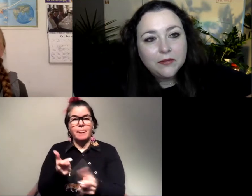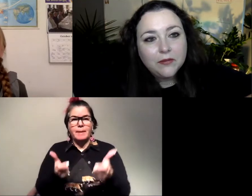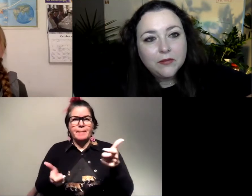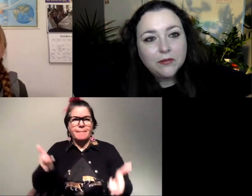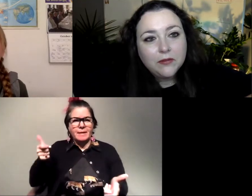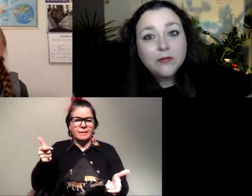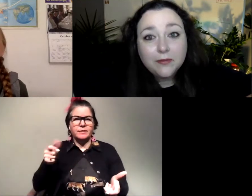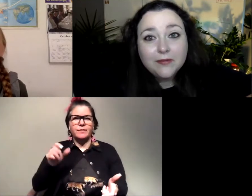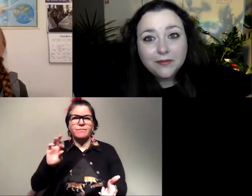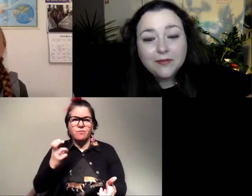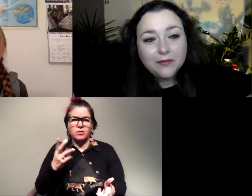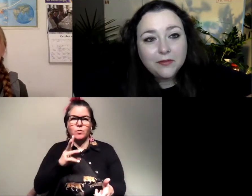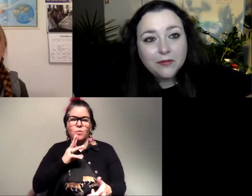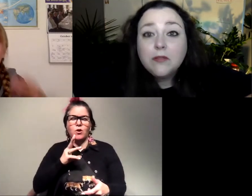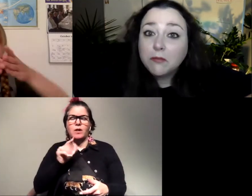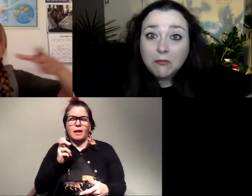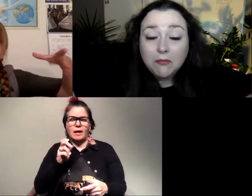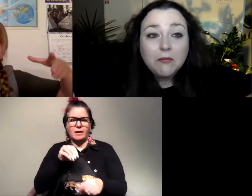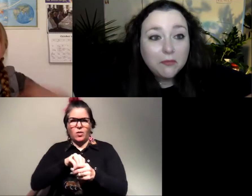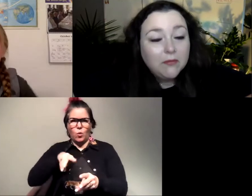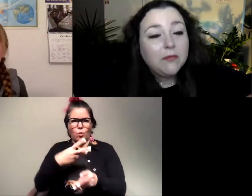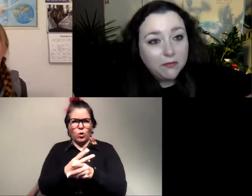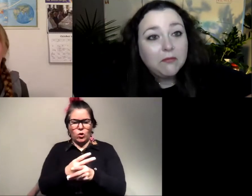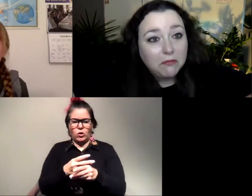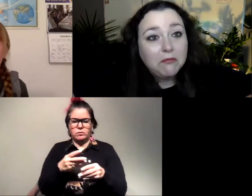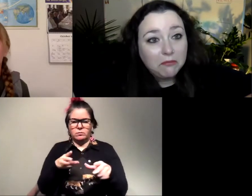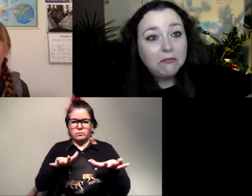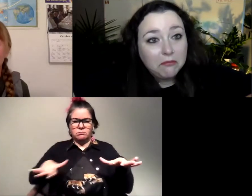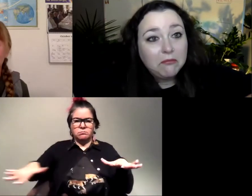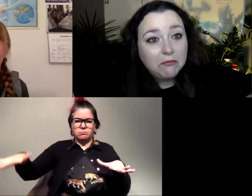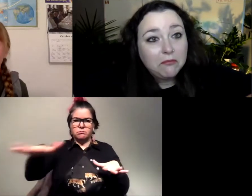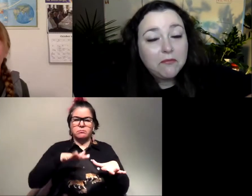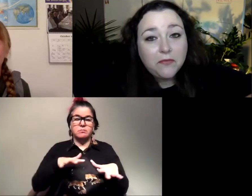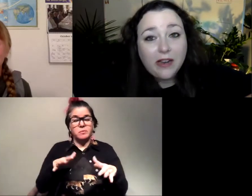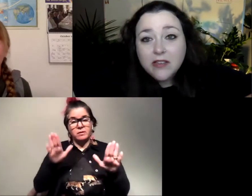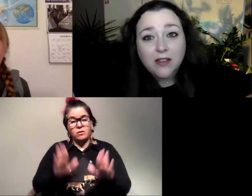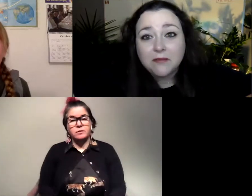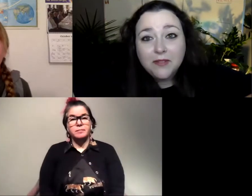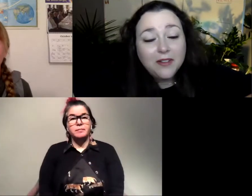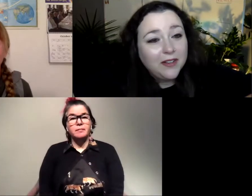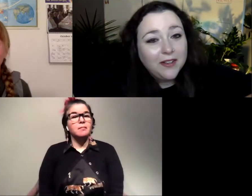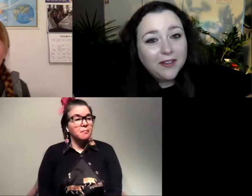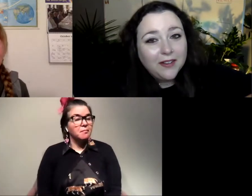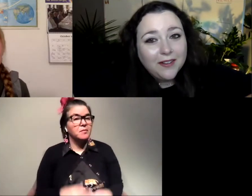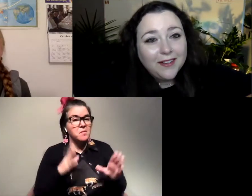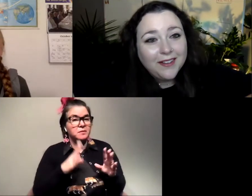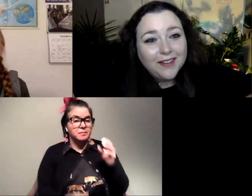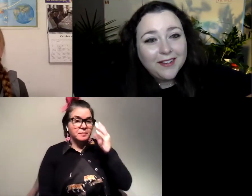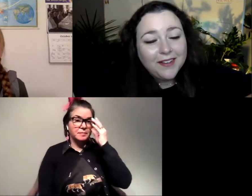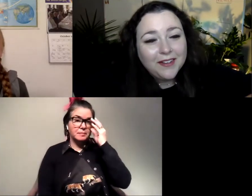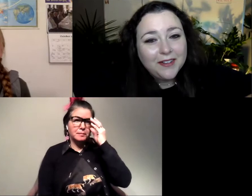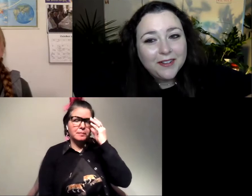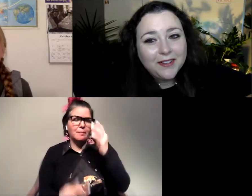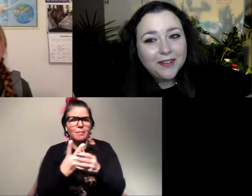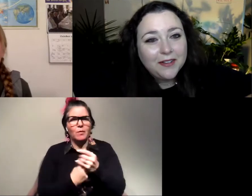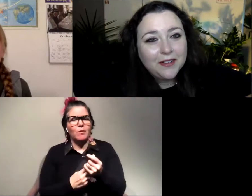biggest freshwater lake in the world in terms of surface area. So that's pretty awesome. That is awesome. And it's just, both of